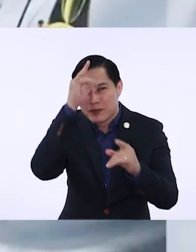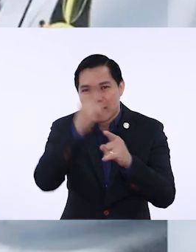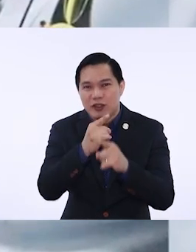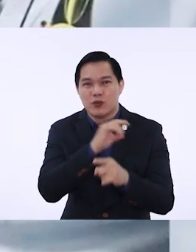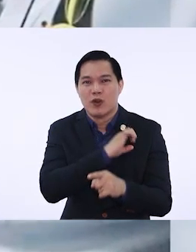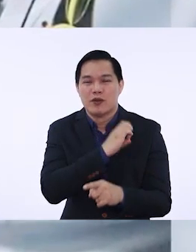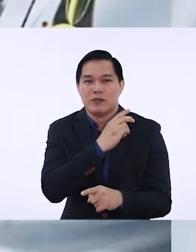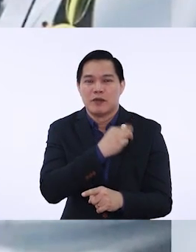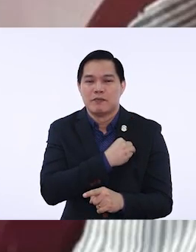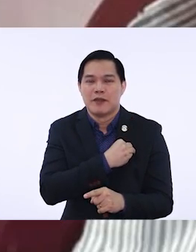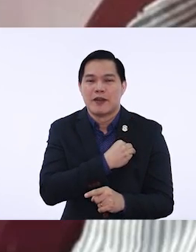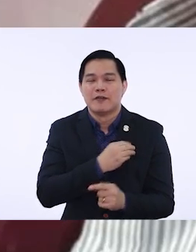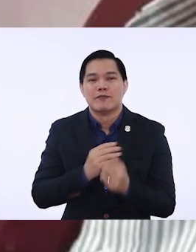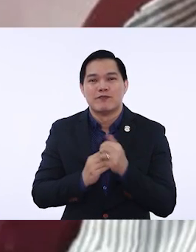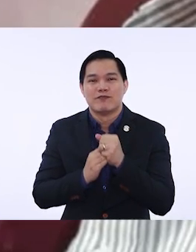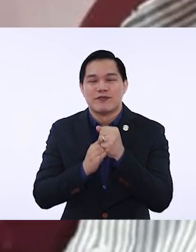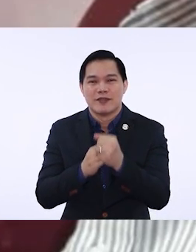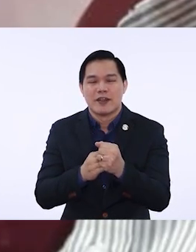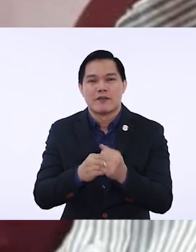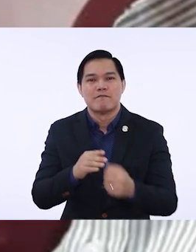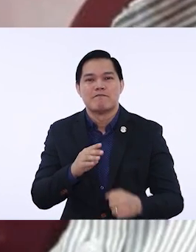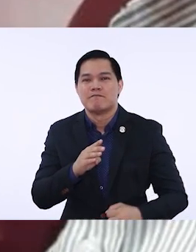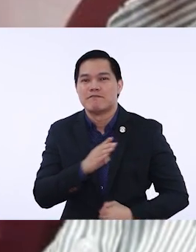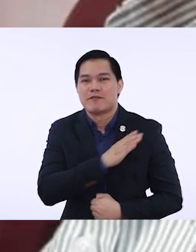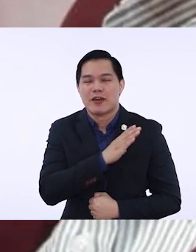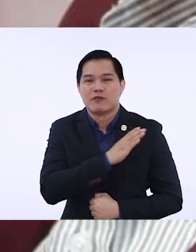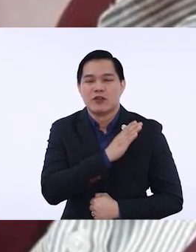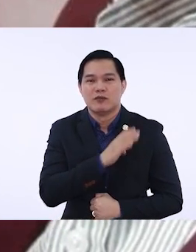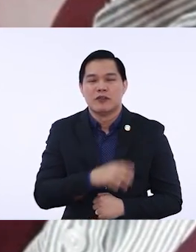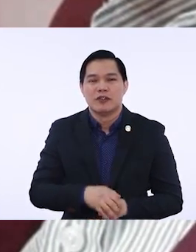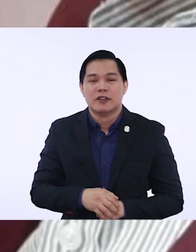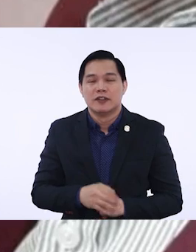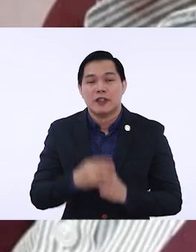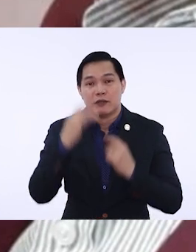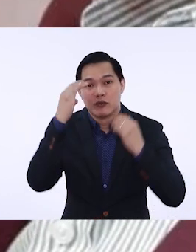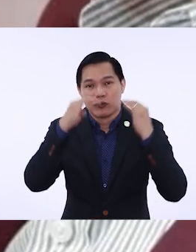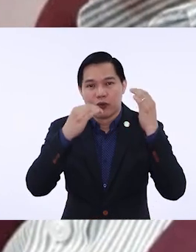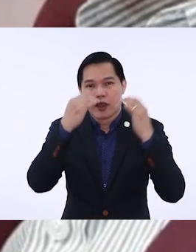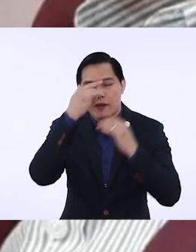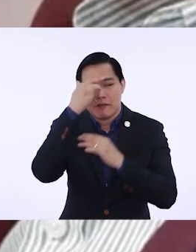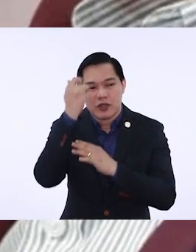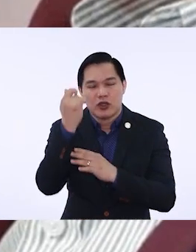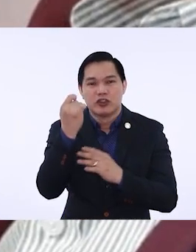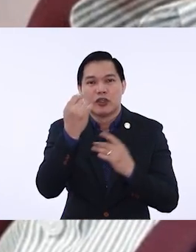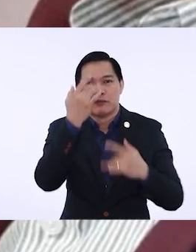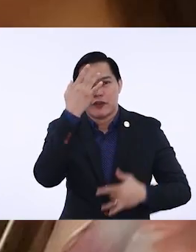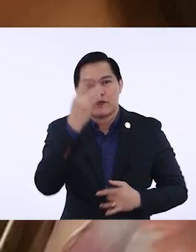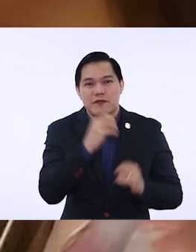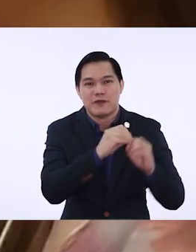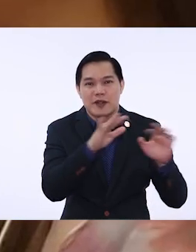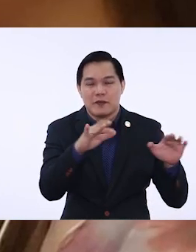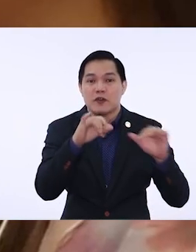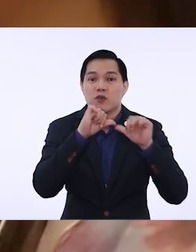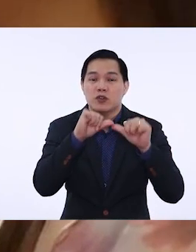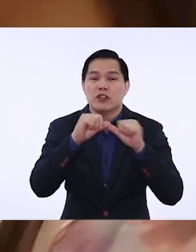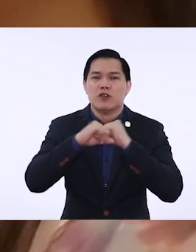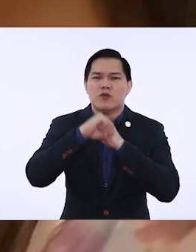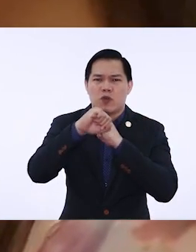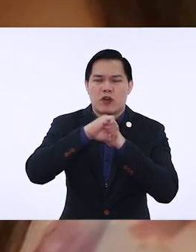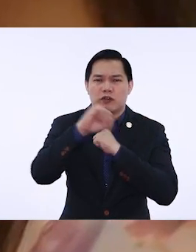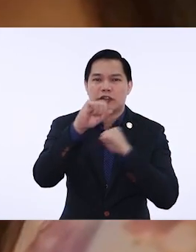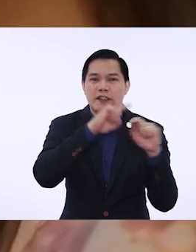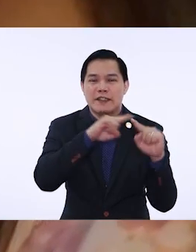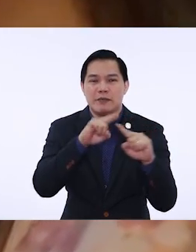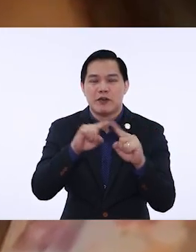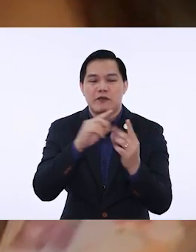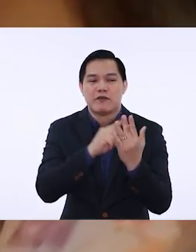Manalo, bravely faces the adversities and obstacles brought by the pandemic. They continuously launch different programs